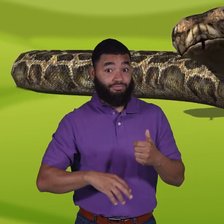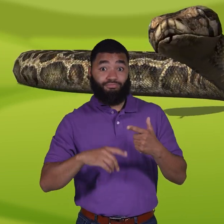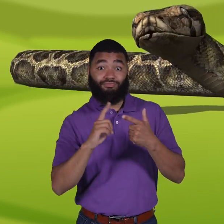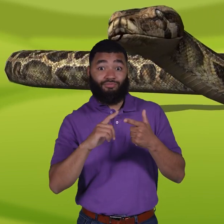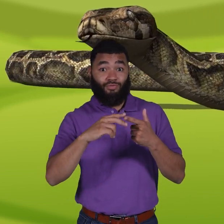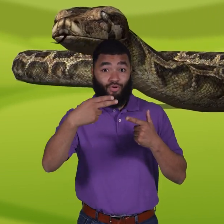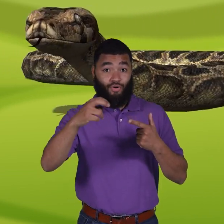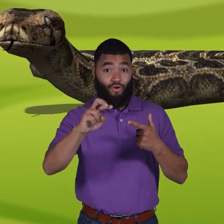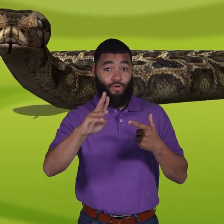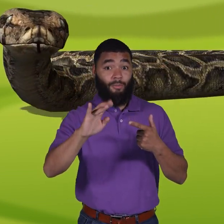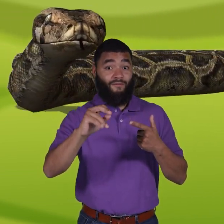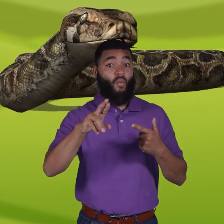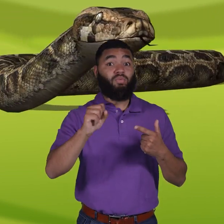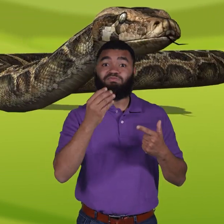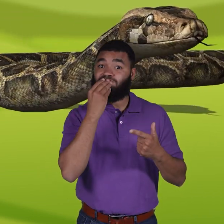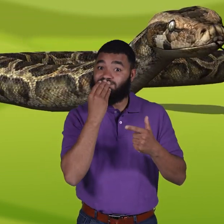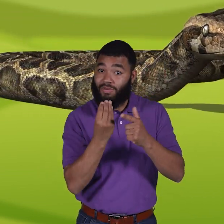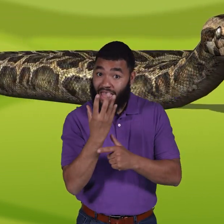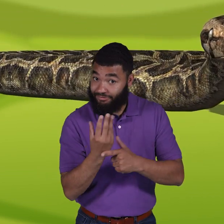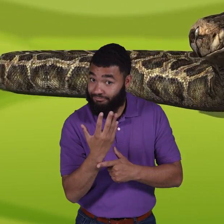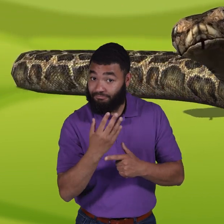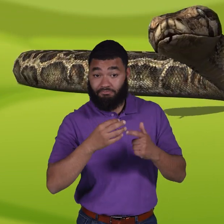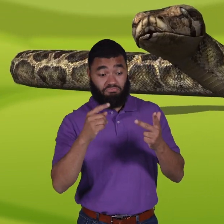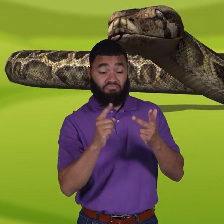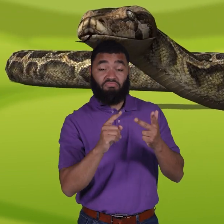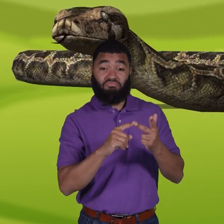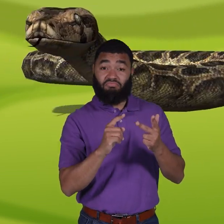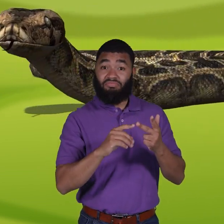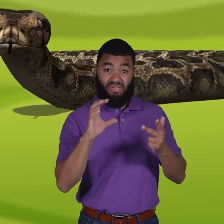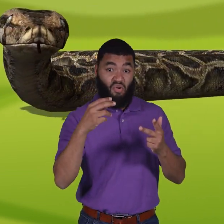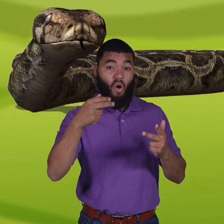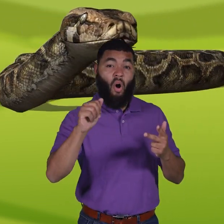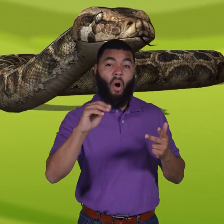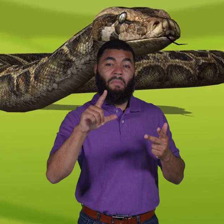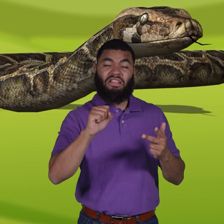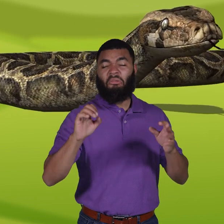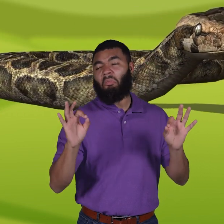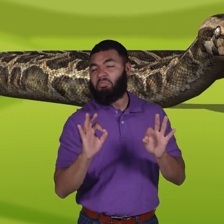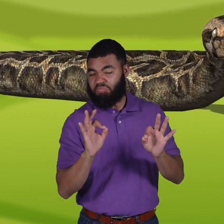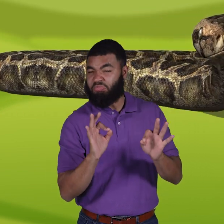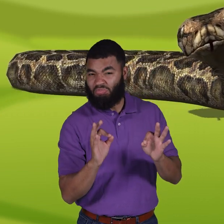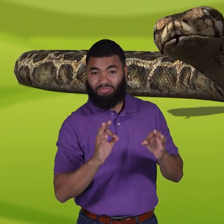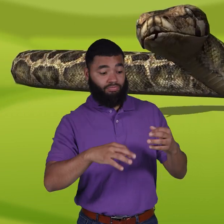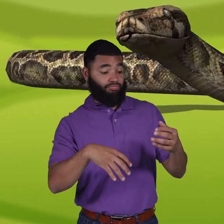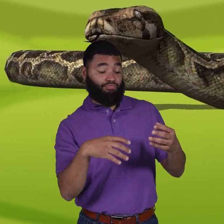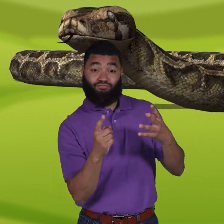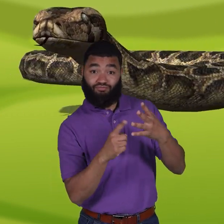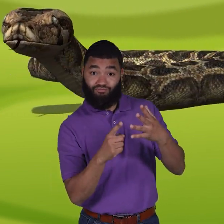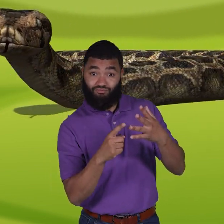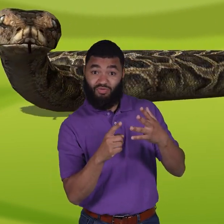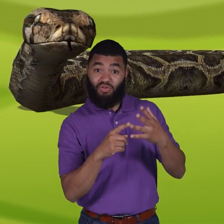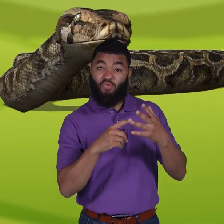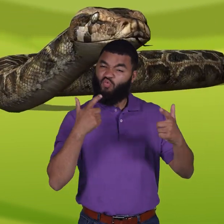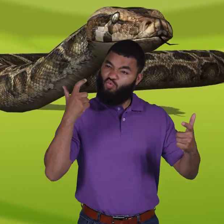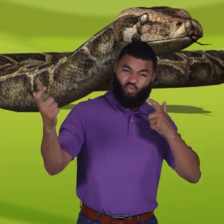C. Harmless. D. Huge. Or E. Social.